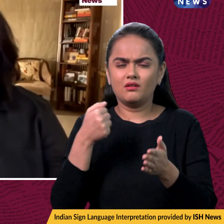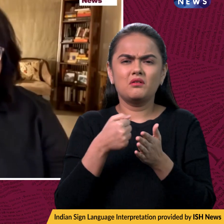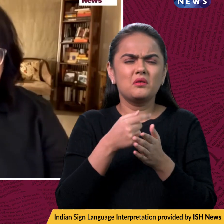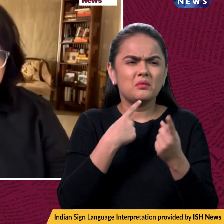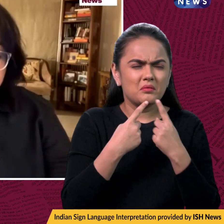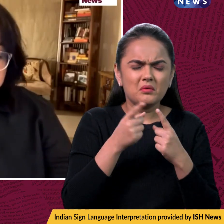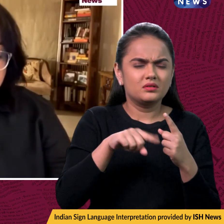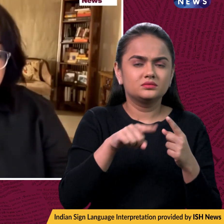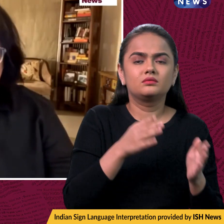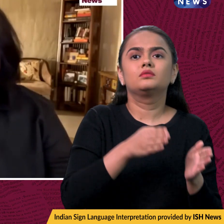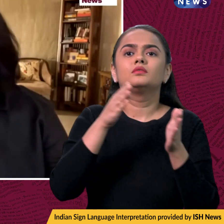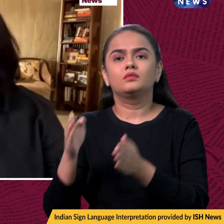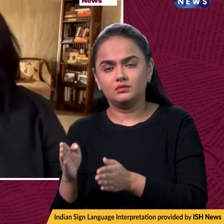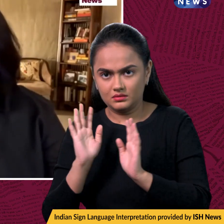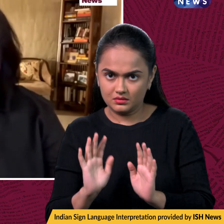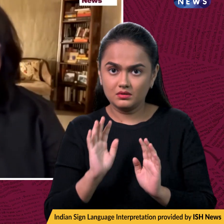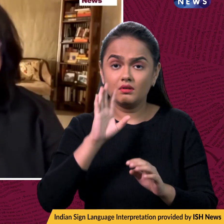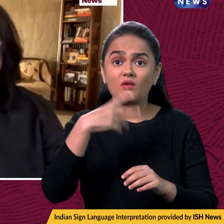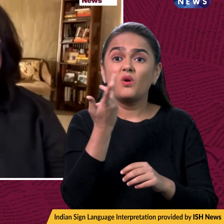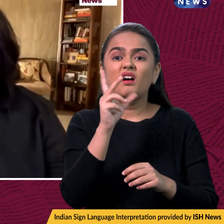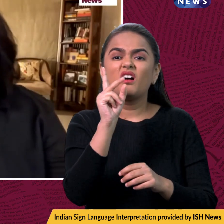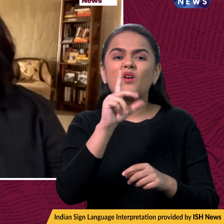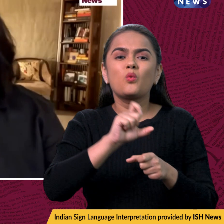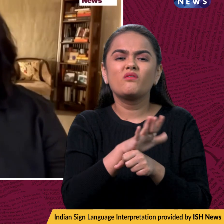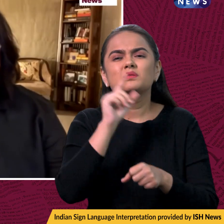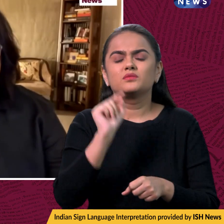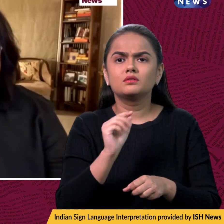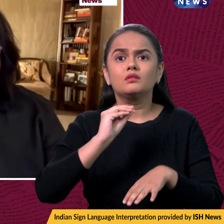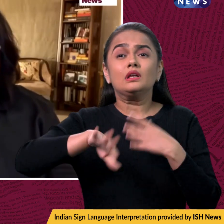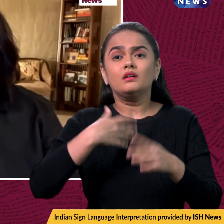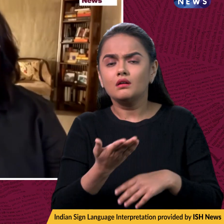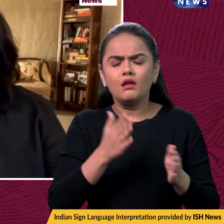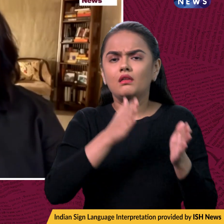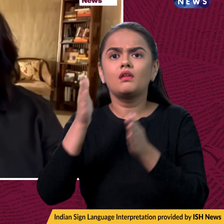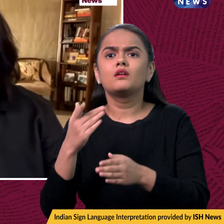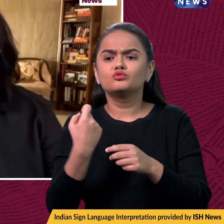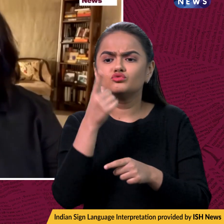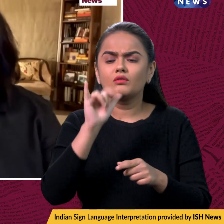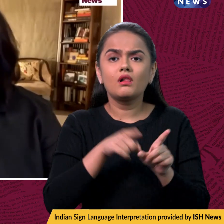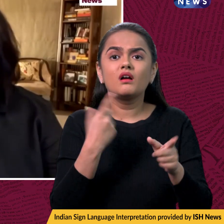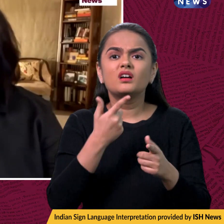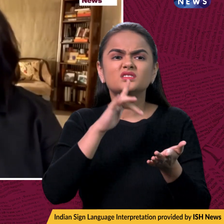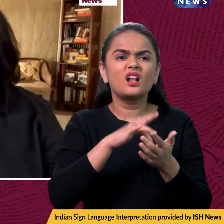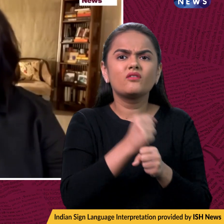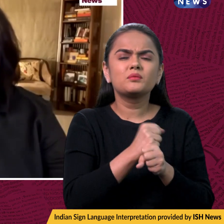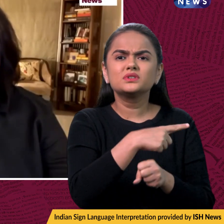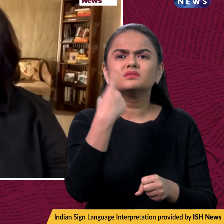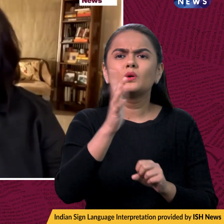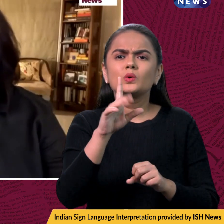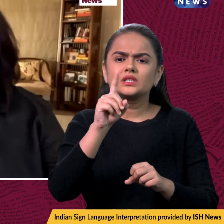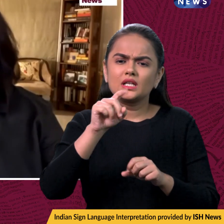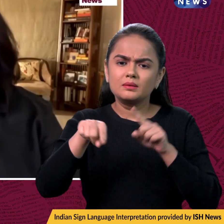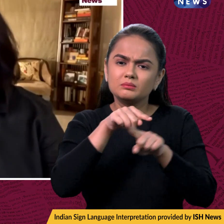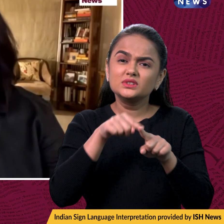got postponed a couple of times, first due to the second wave of COVID, and then because the central government in July decided to actually